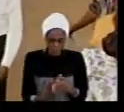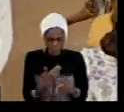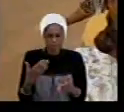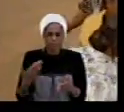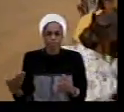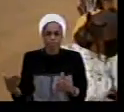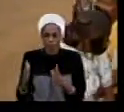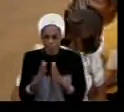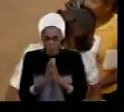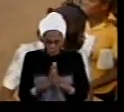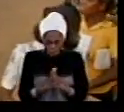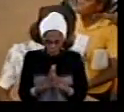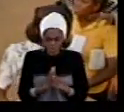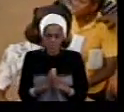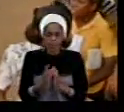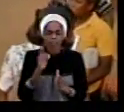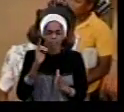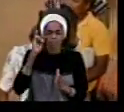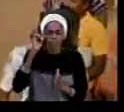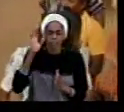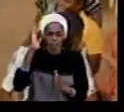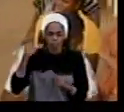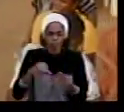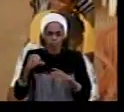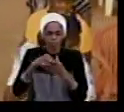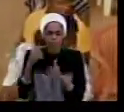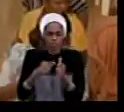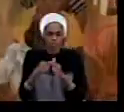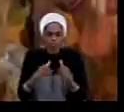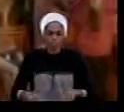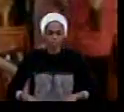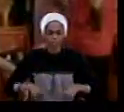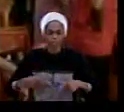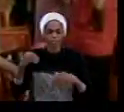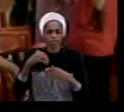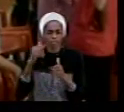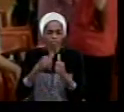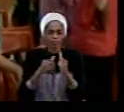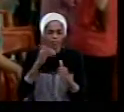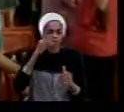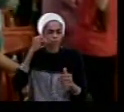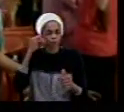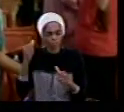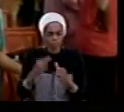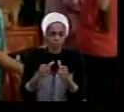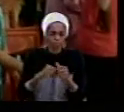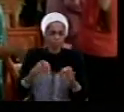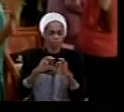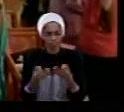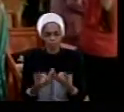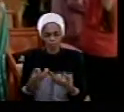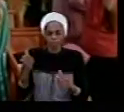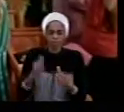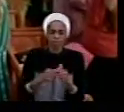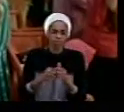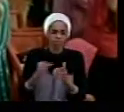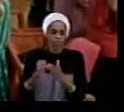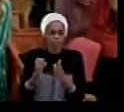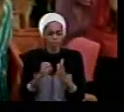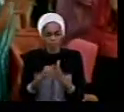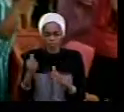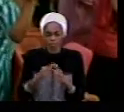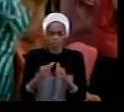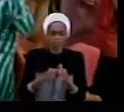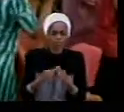things. You will do in every life, in every home, in every family, in every state, in every